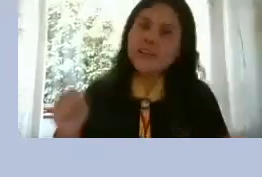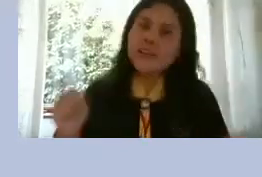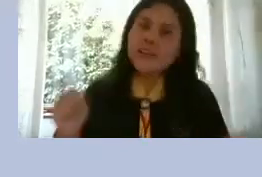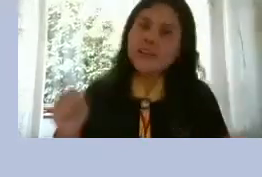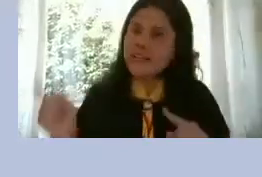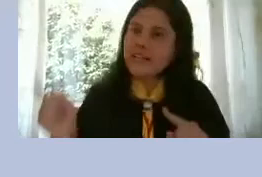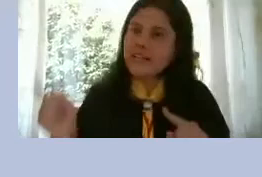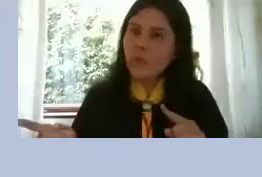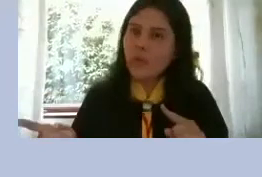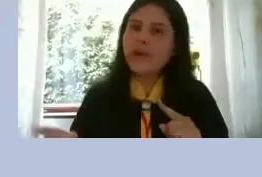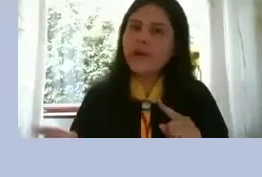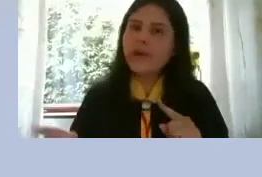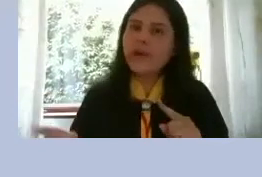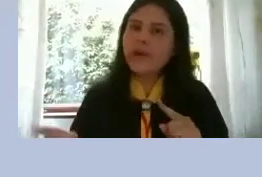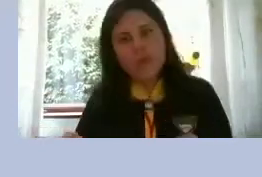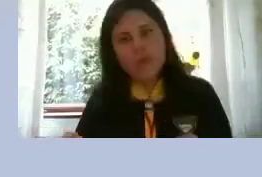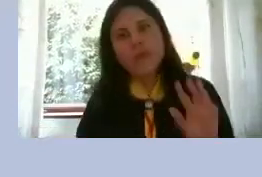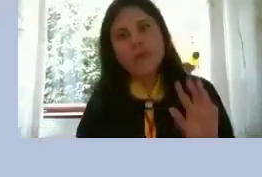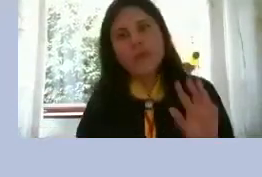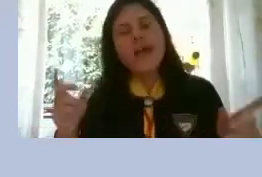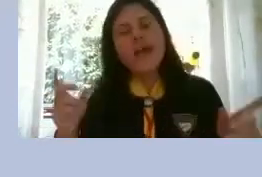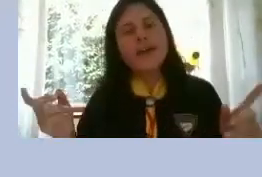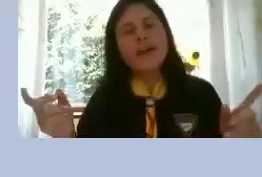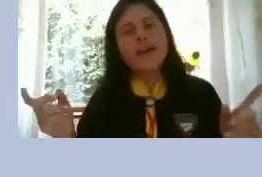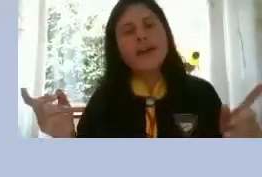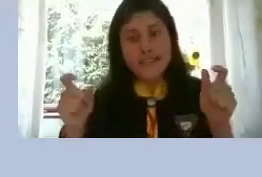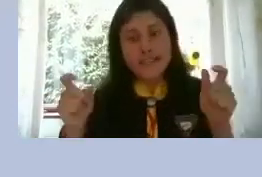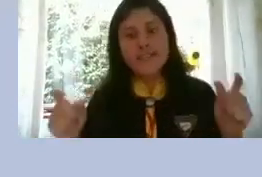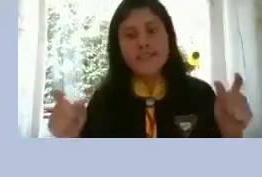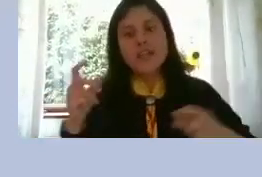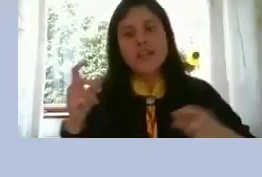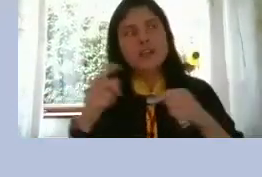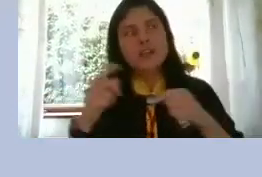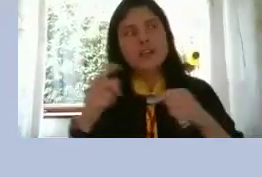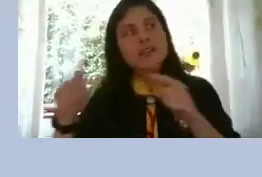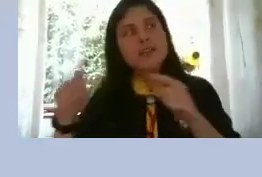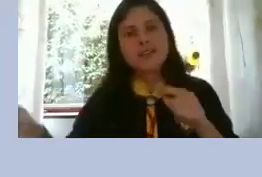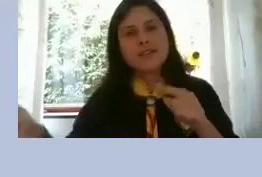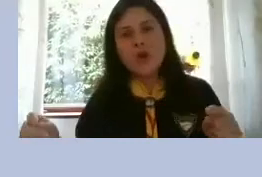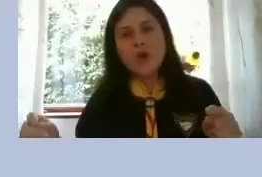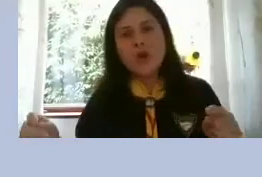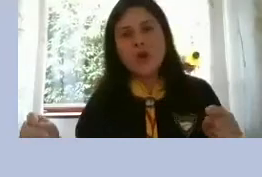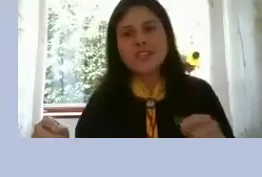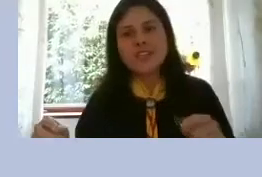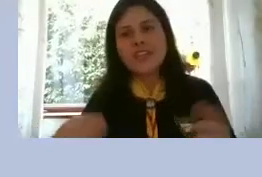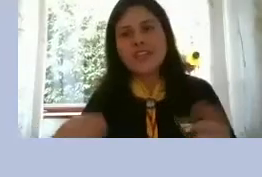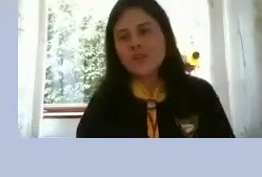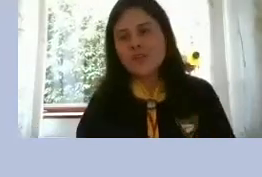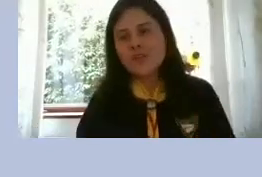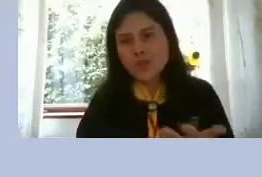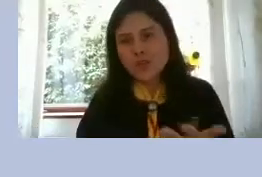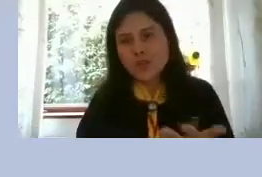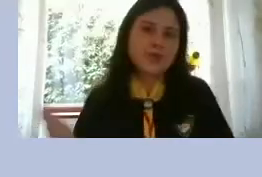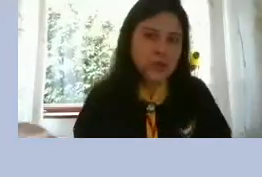then as a homework, you look for another one and record yourself doing the songs so that then you can show it